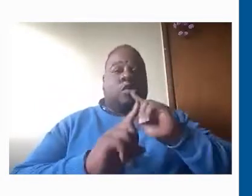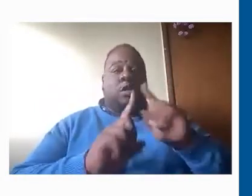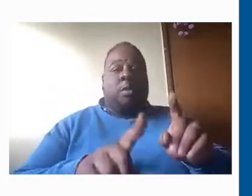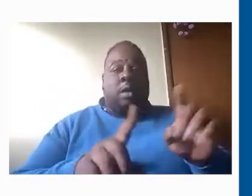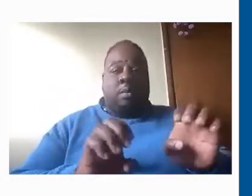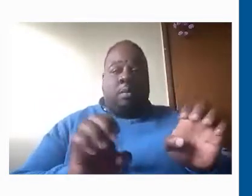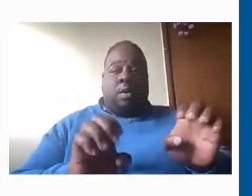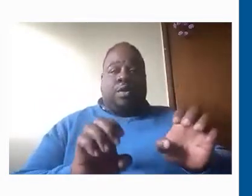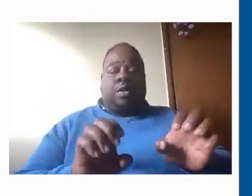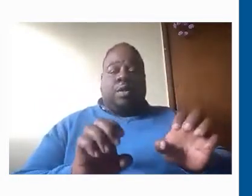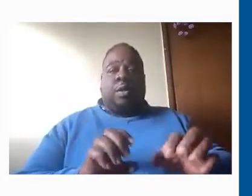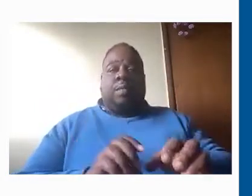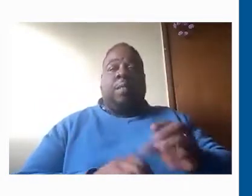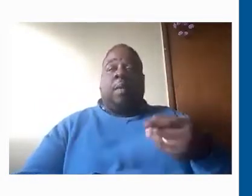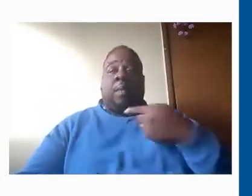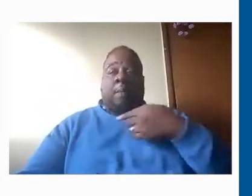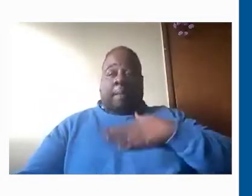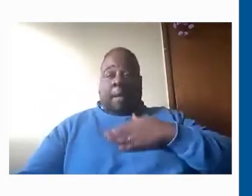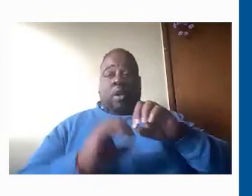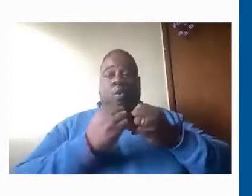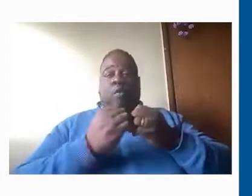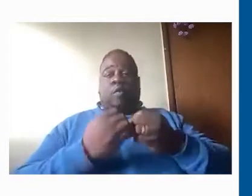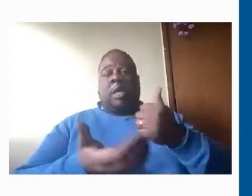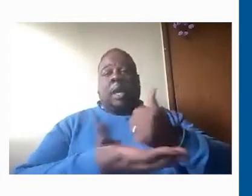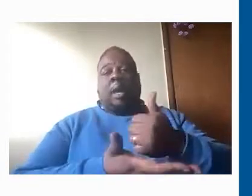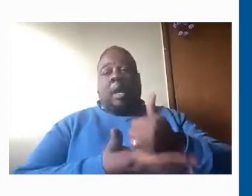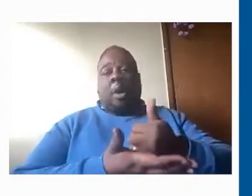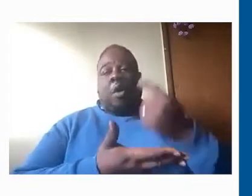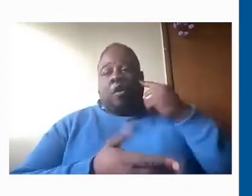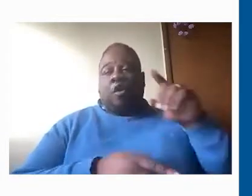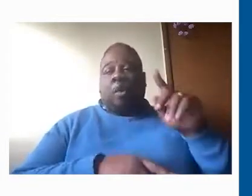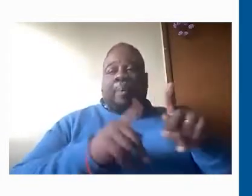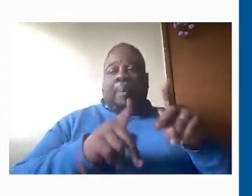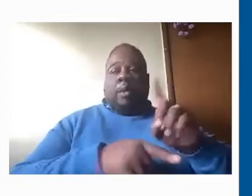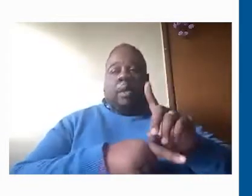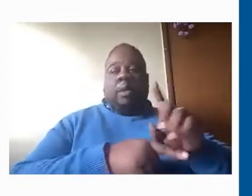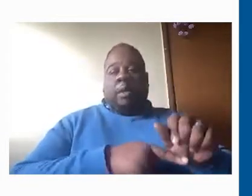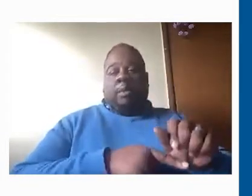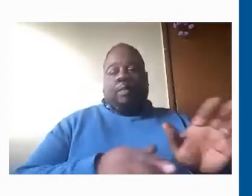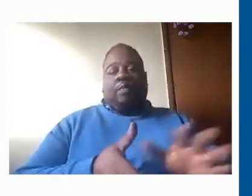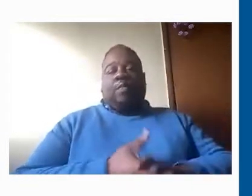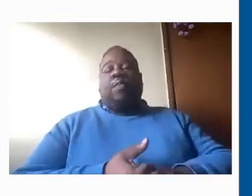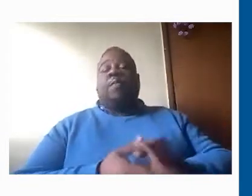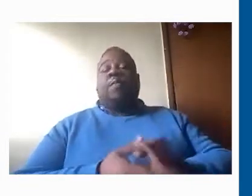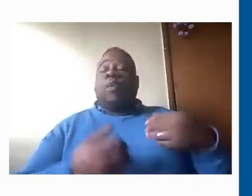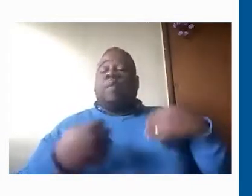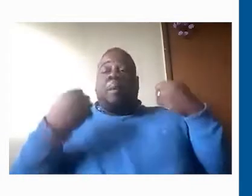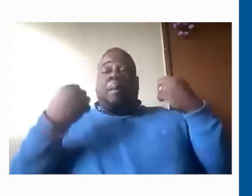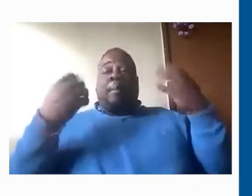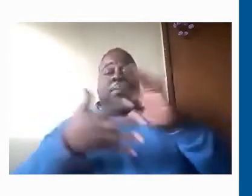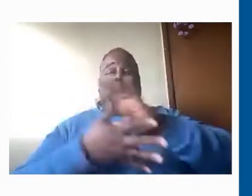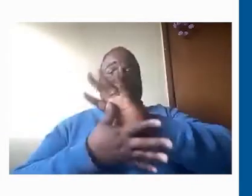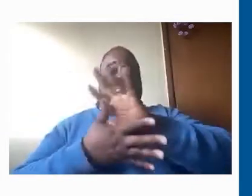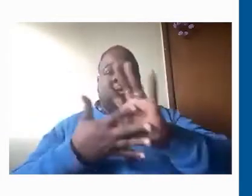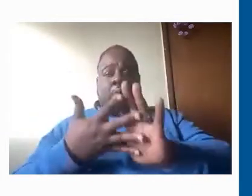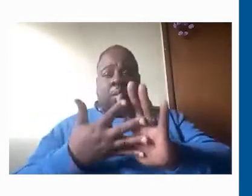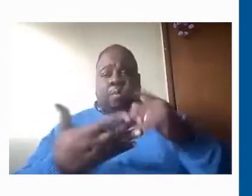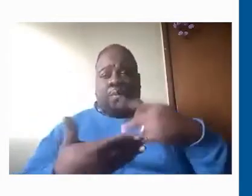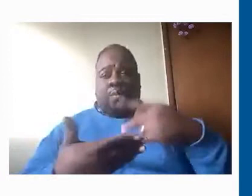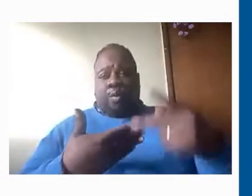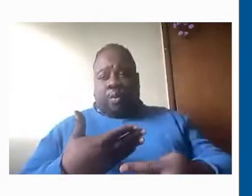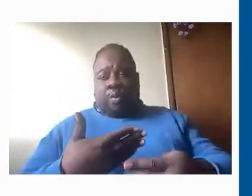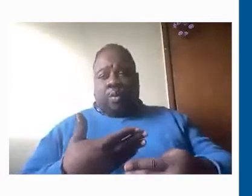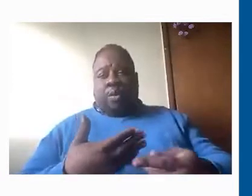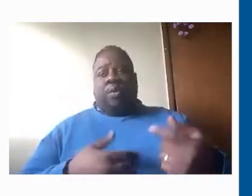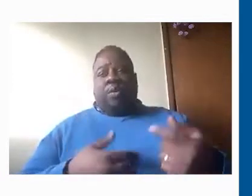specifically. So education, our office has multiple programs. We have Ready New York, which is our main outreach